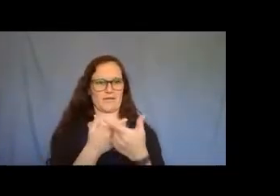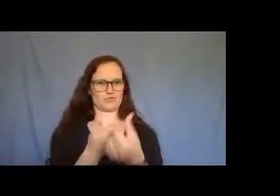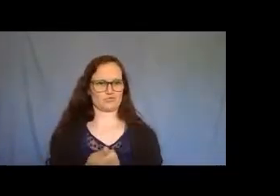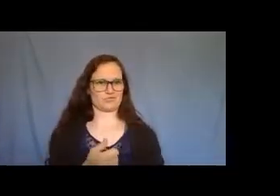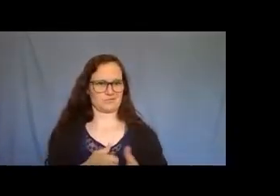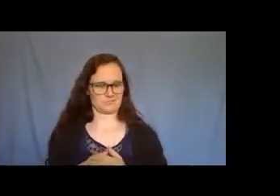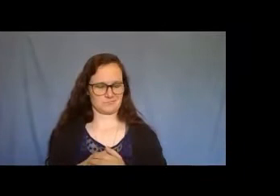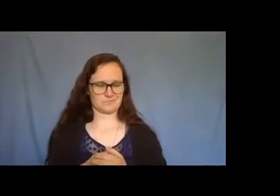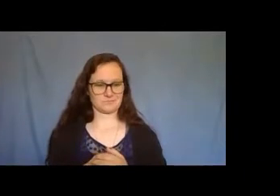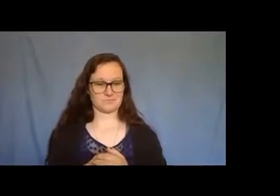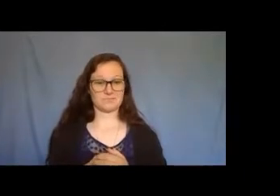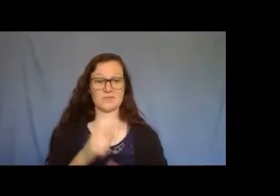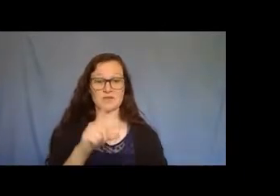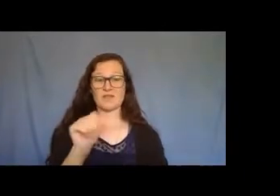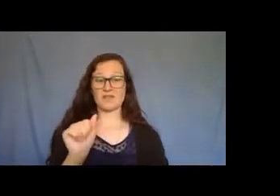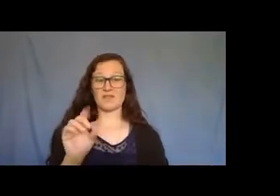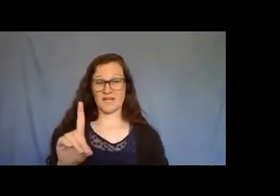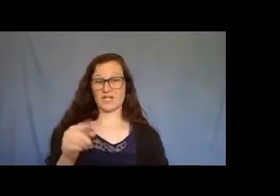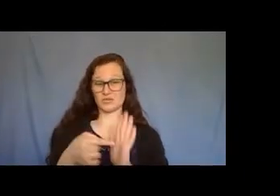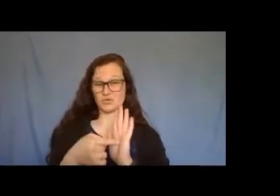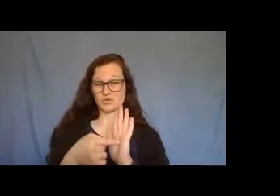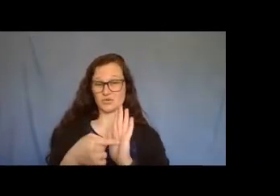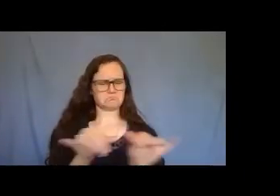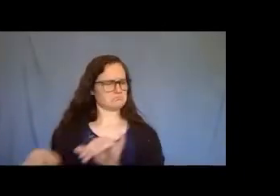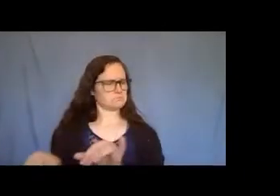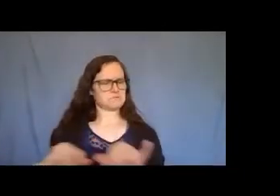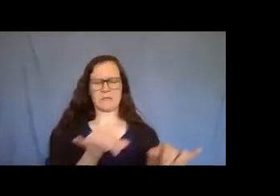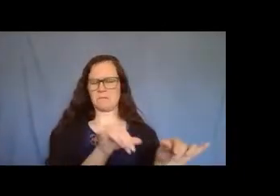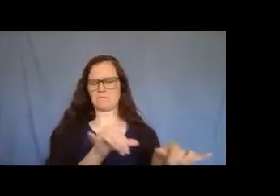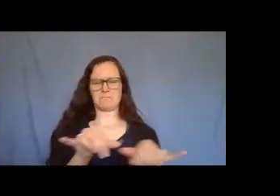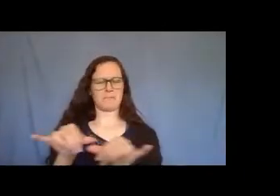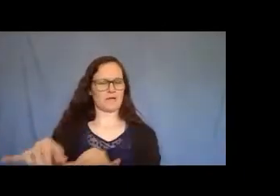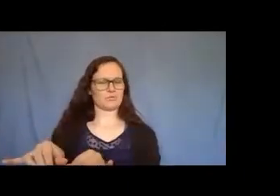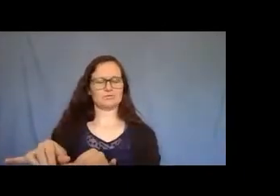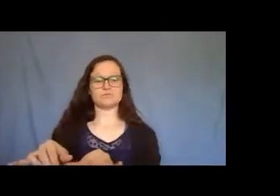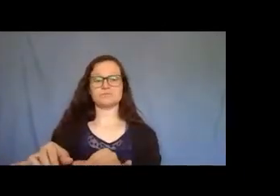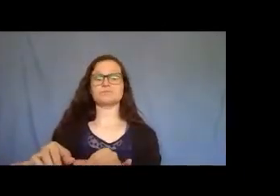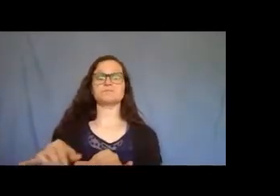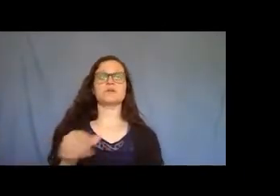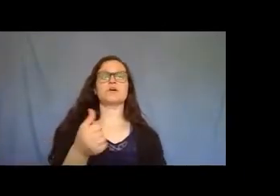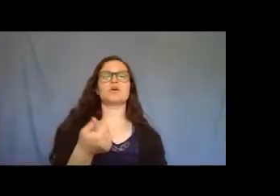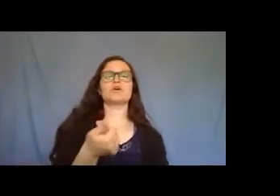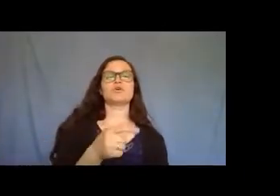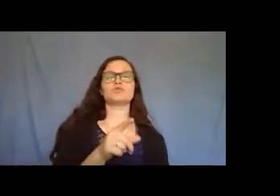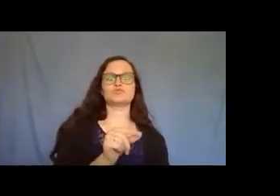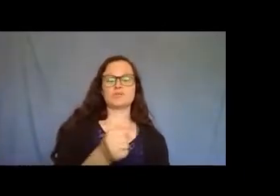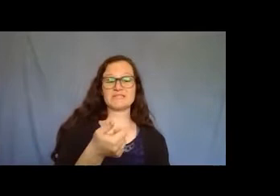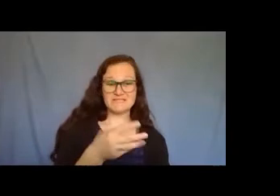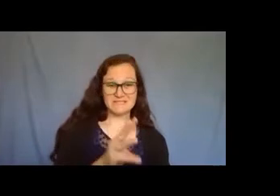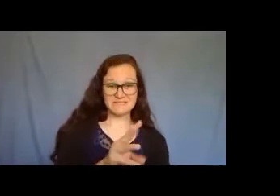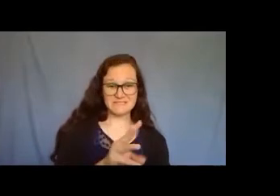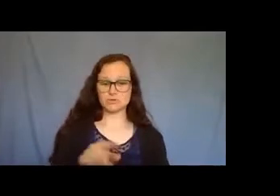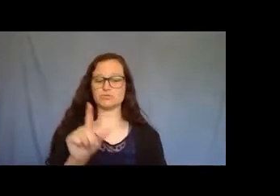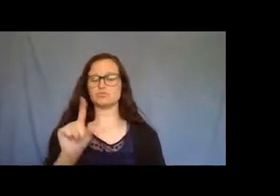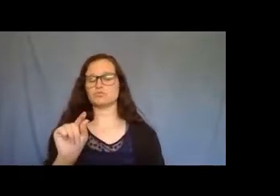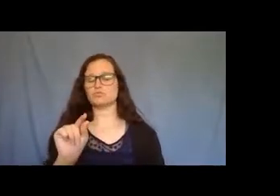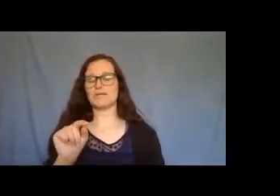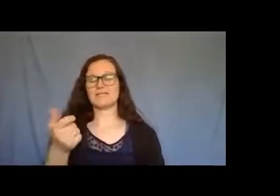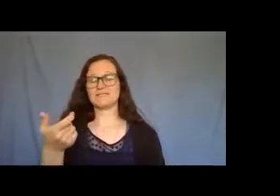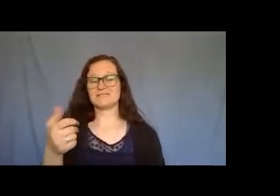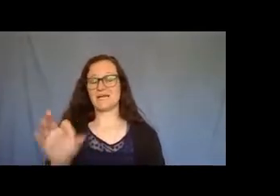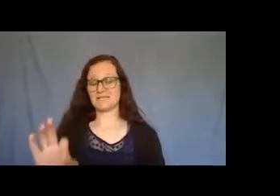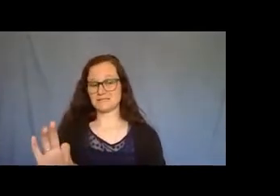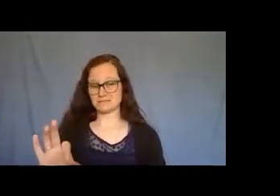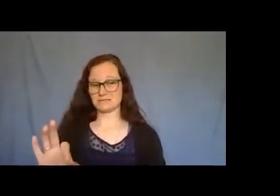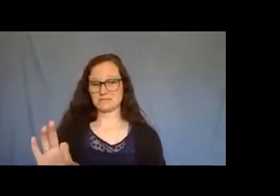show that same pattern through the spring runoff of 2016 through 2019, a